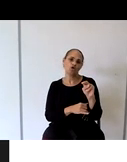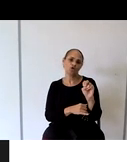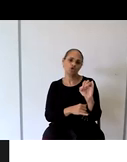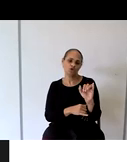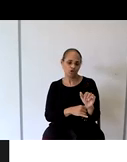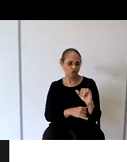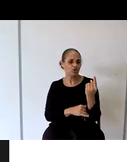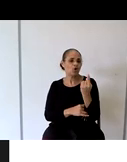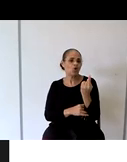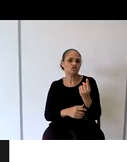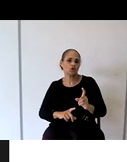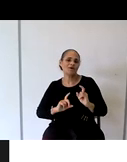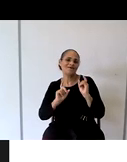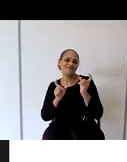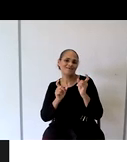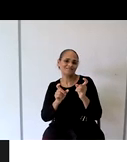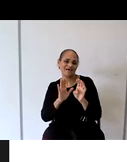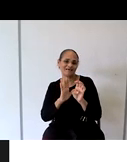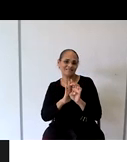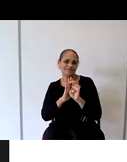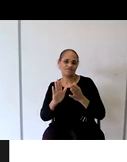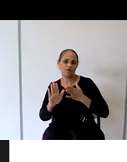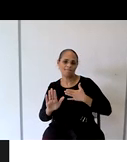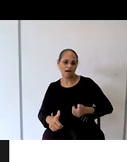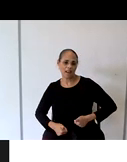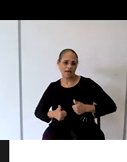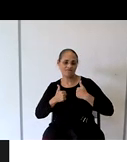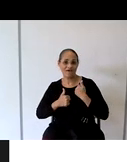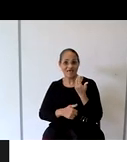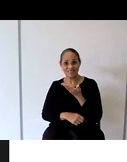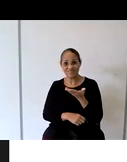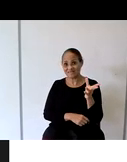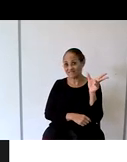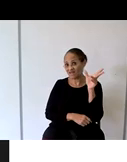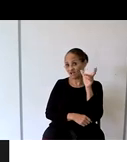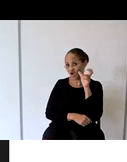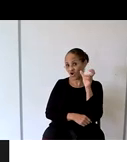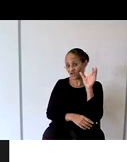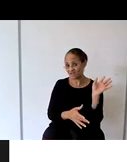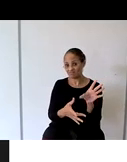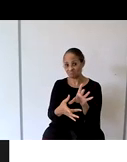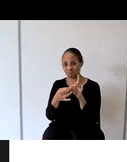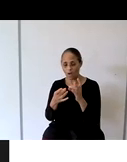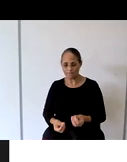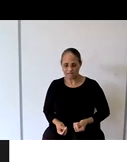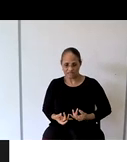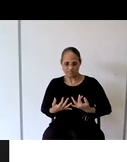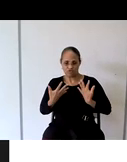my life on things that I've heard in relation to being an inspiration to